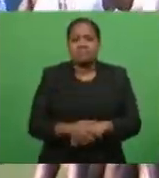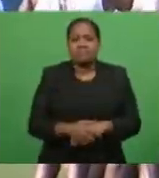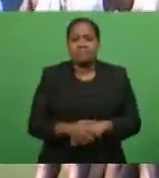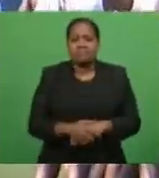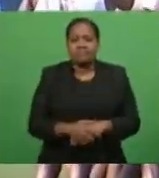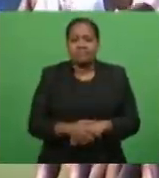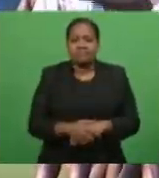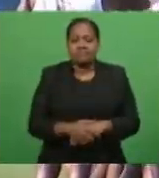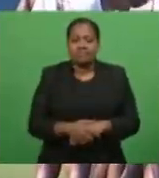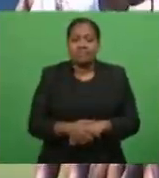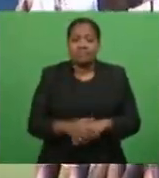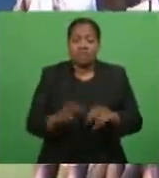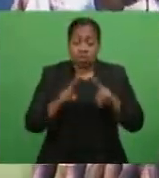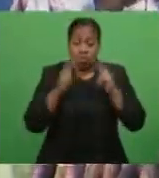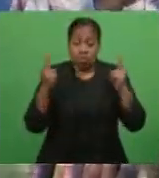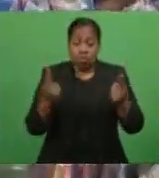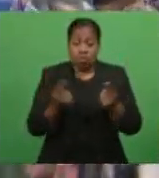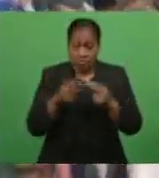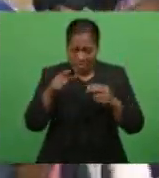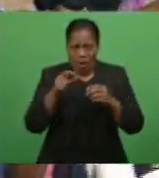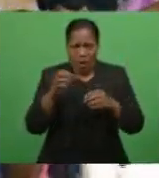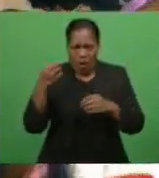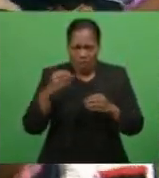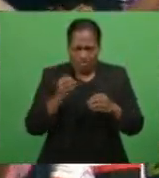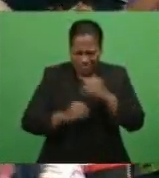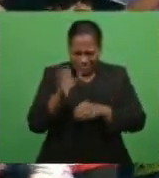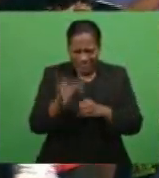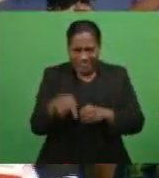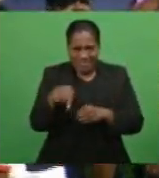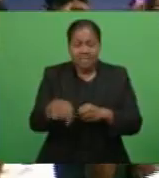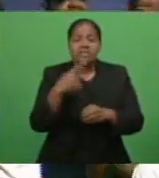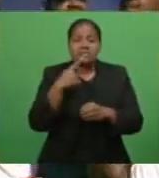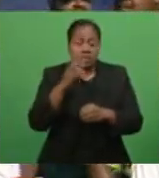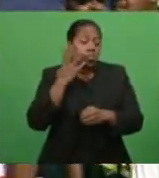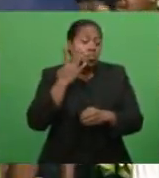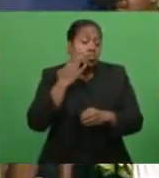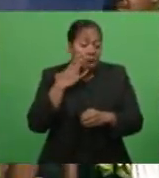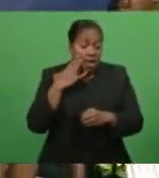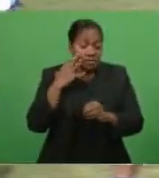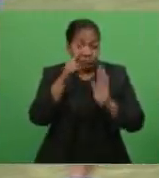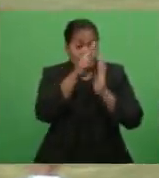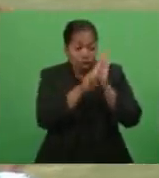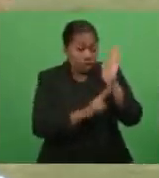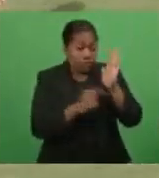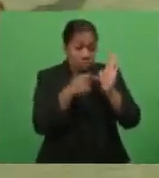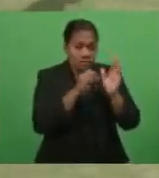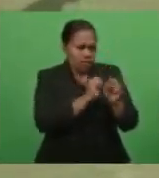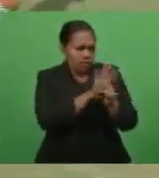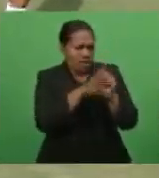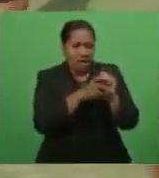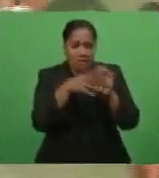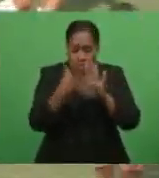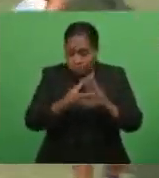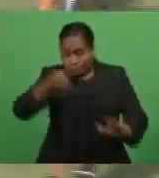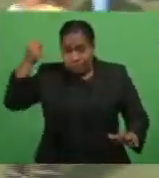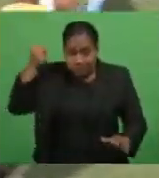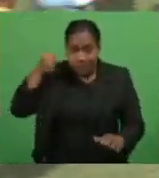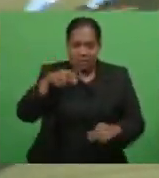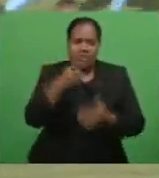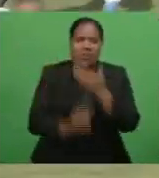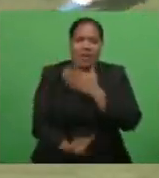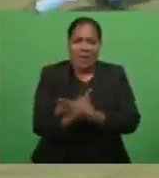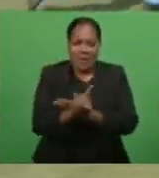Union Logistics Officer Viliame Uluinadeva says once restrictions are lifted, they will focus on junior teams and also